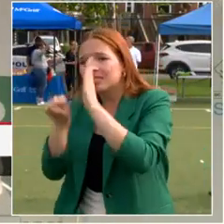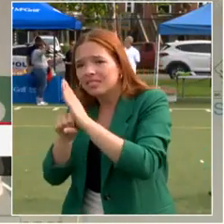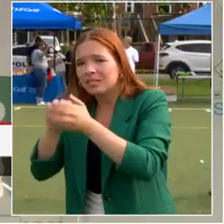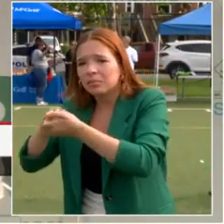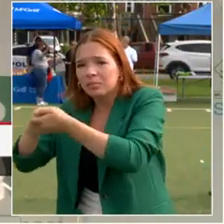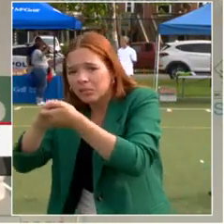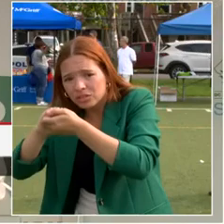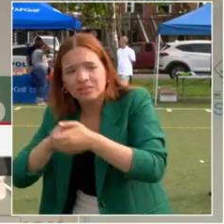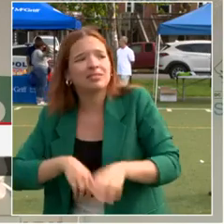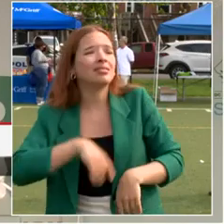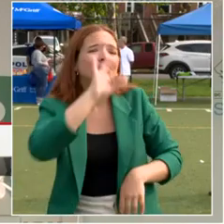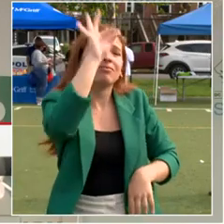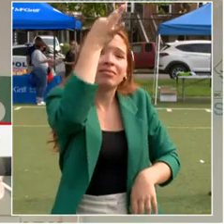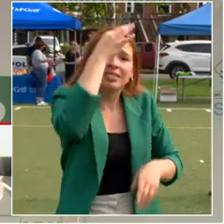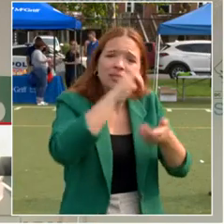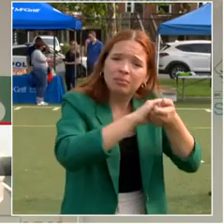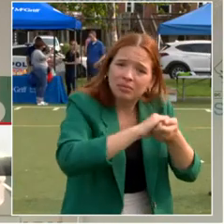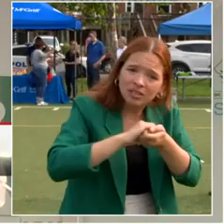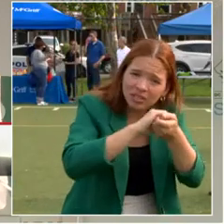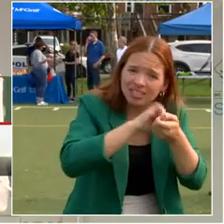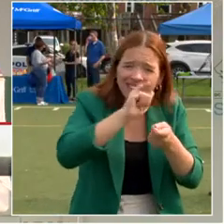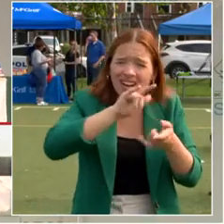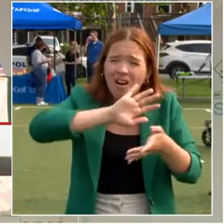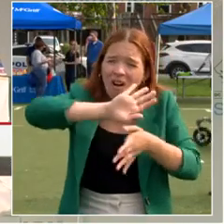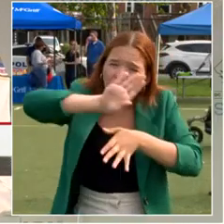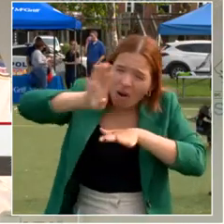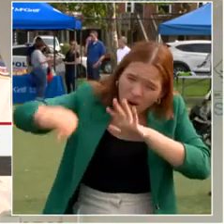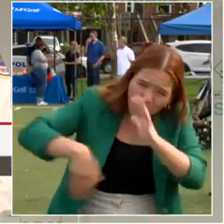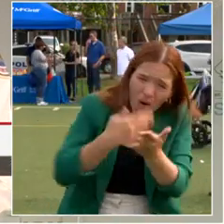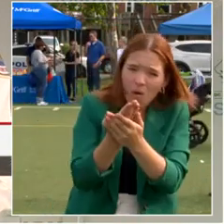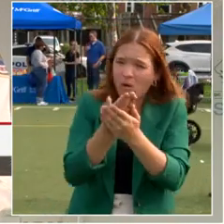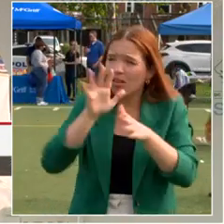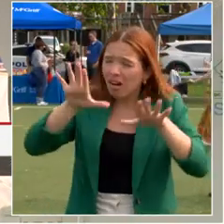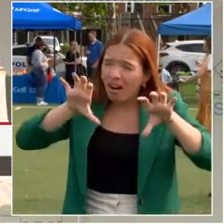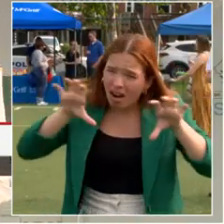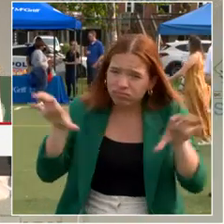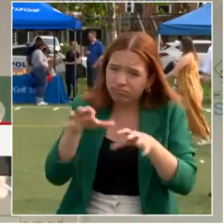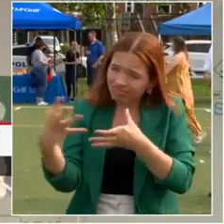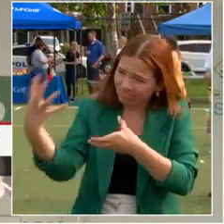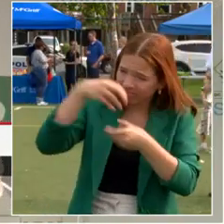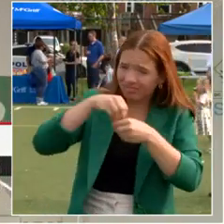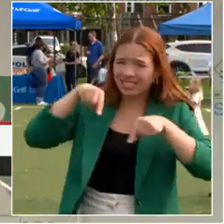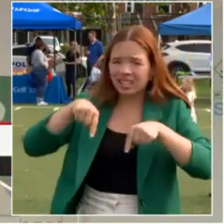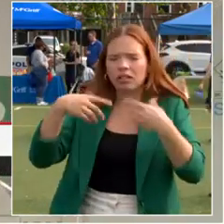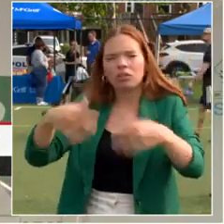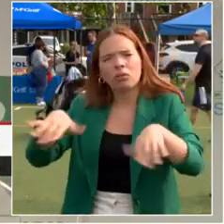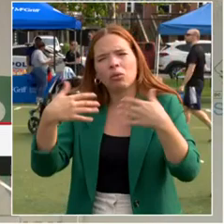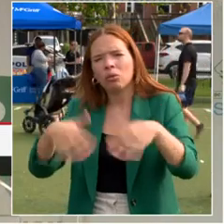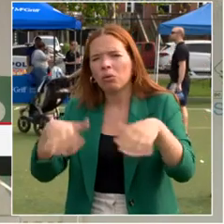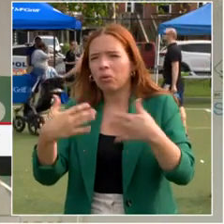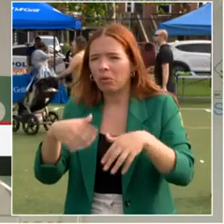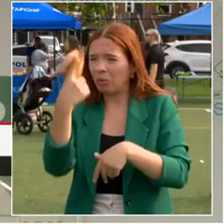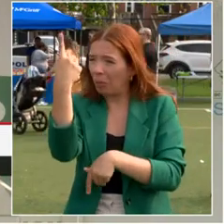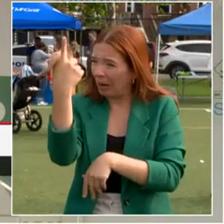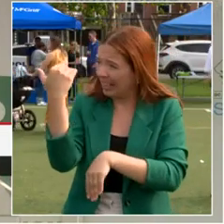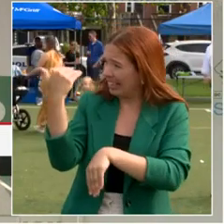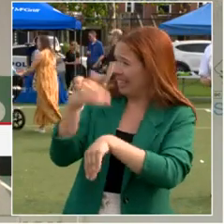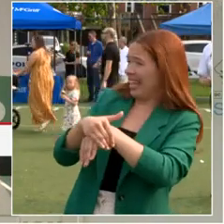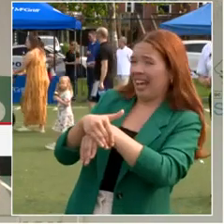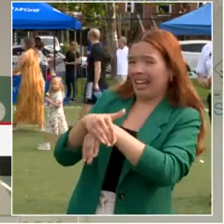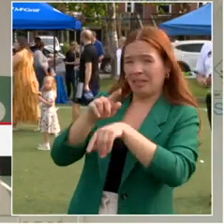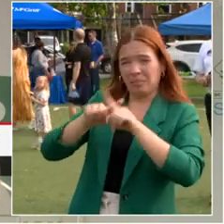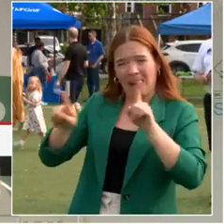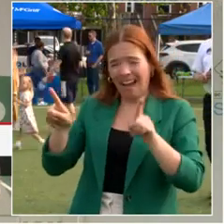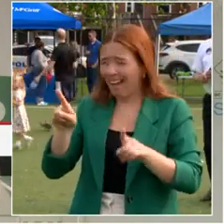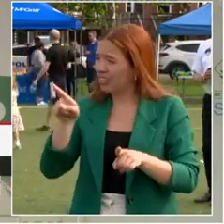Remember, community involvement isn't just limited to tonight. It's a commitment that we must carry with us each